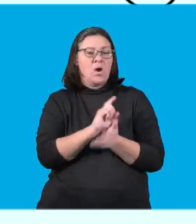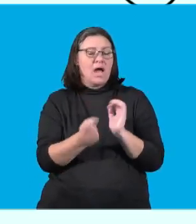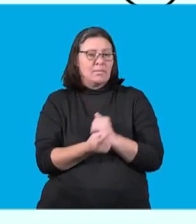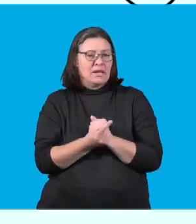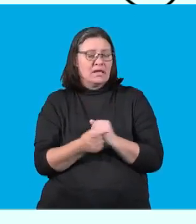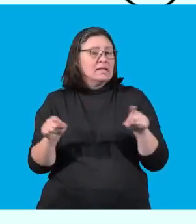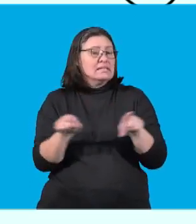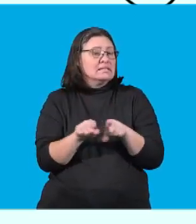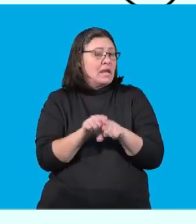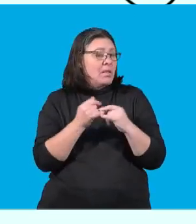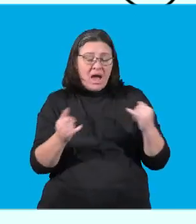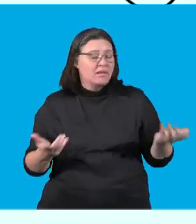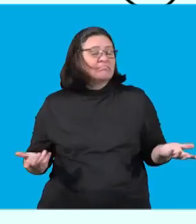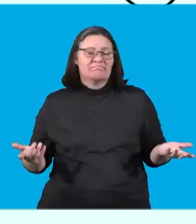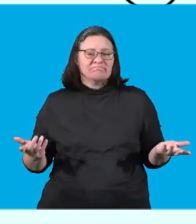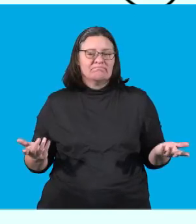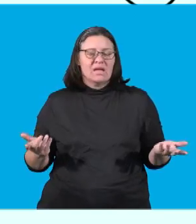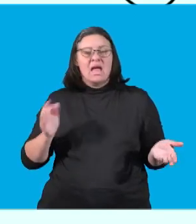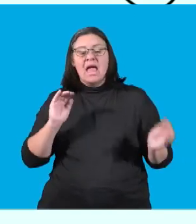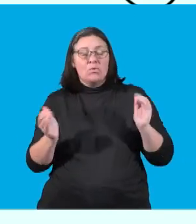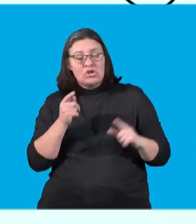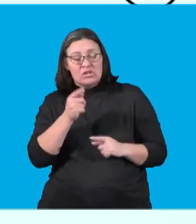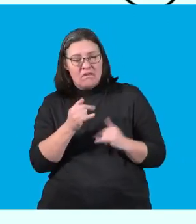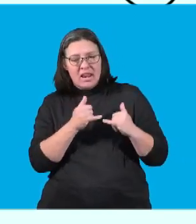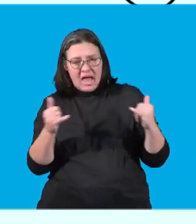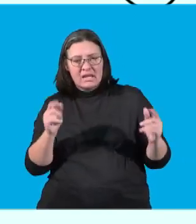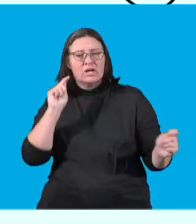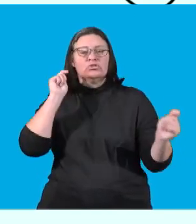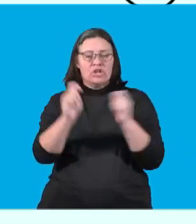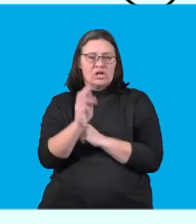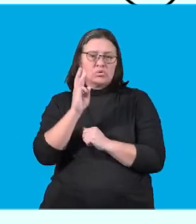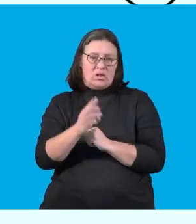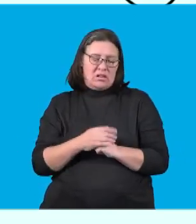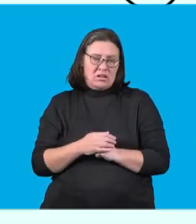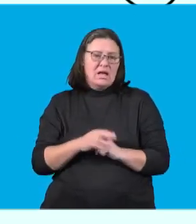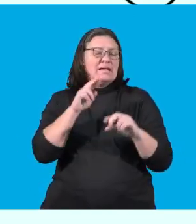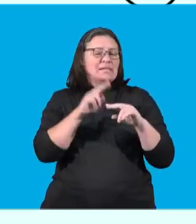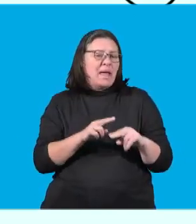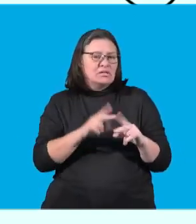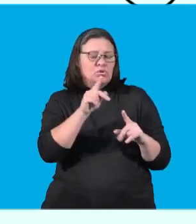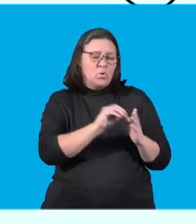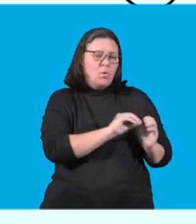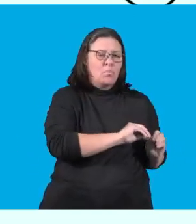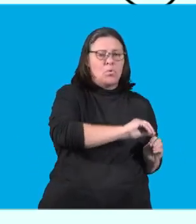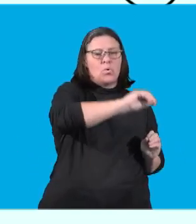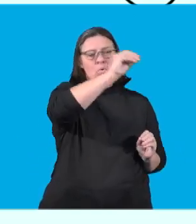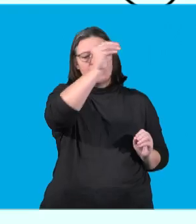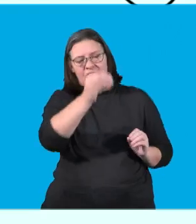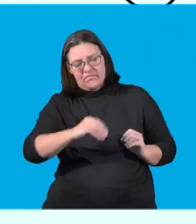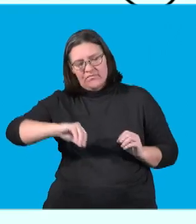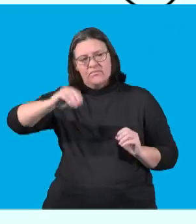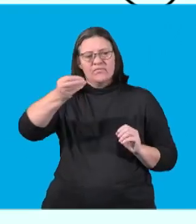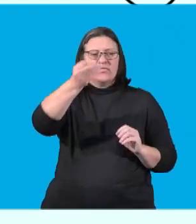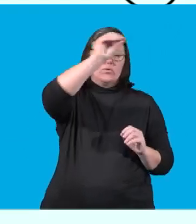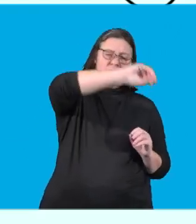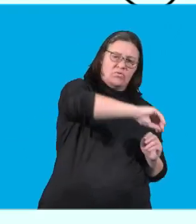what happens? Is it the same line really? No. The equation of this line is going to change as you move this